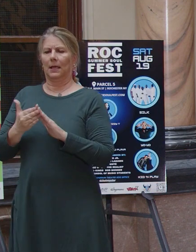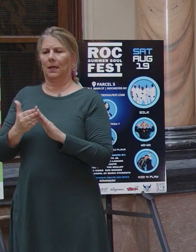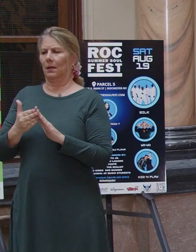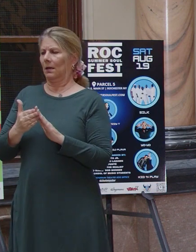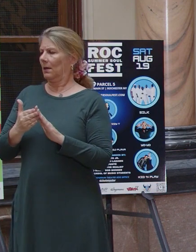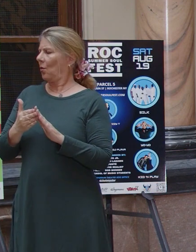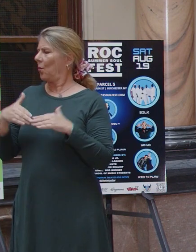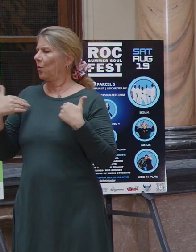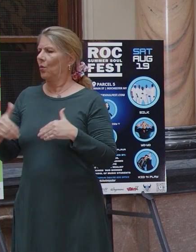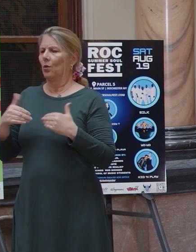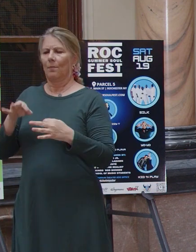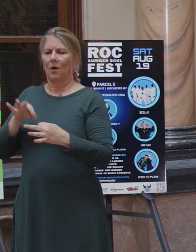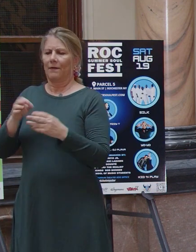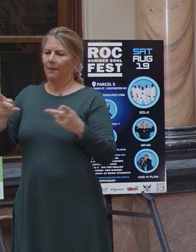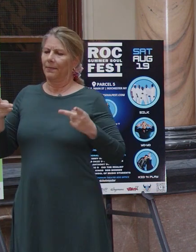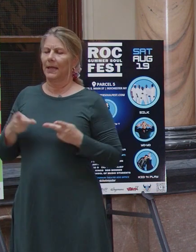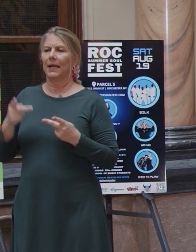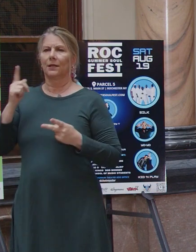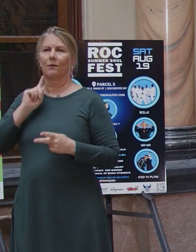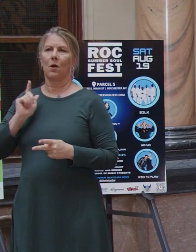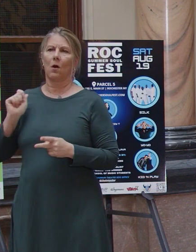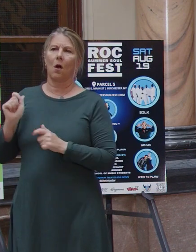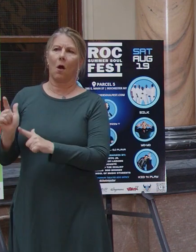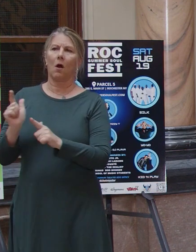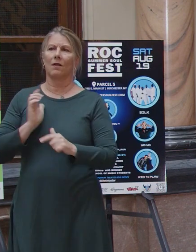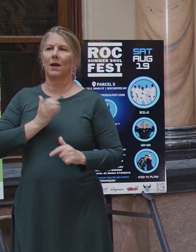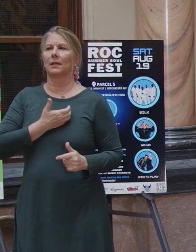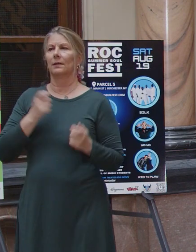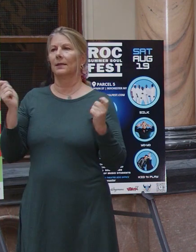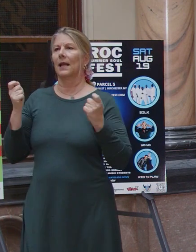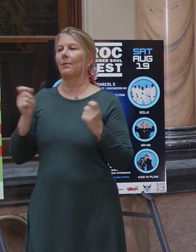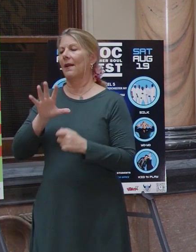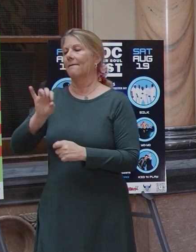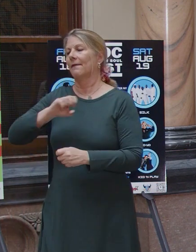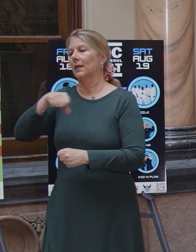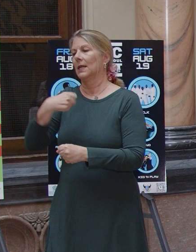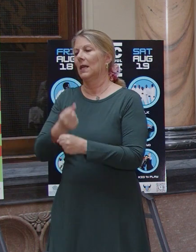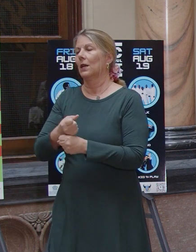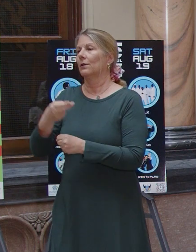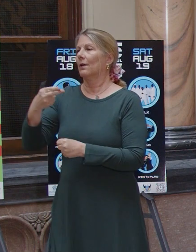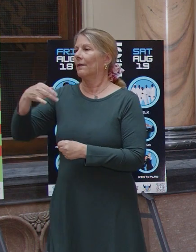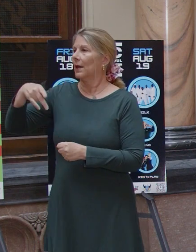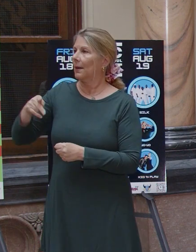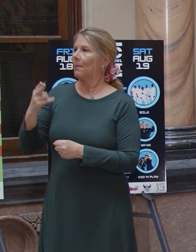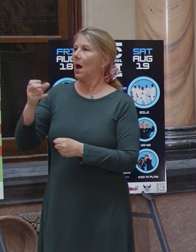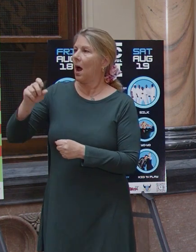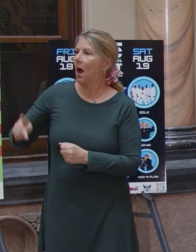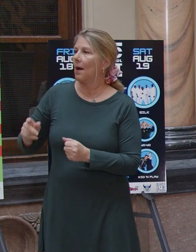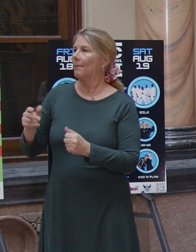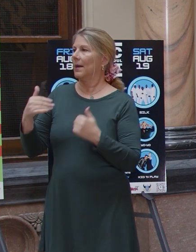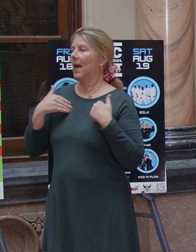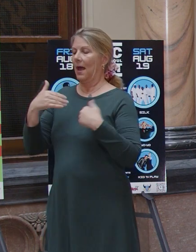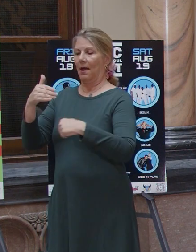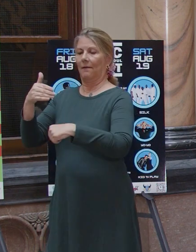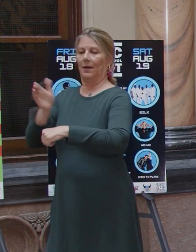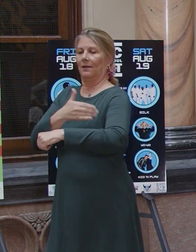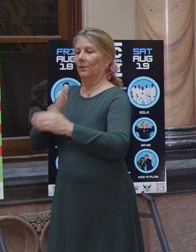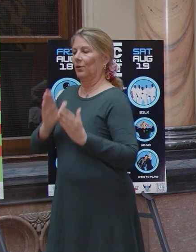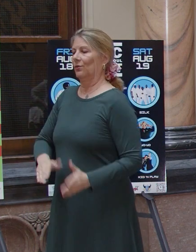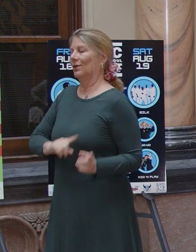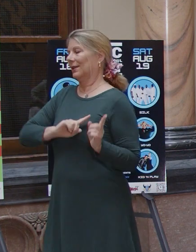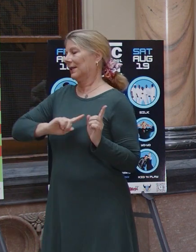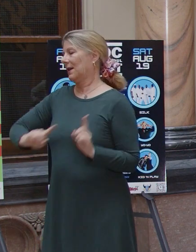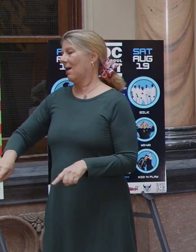place for us to be able to have a spot where we're going to be celebrating 50 years of hip-hop and having these icons come and perform than